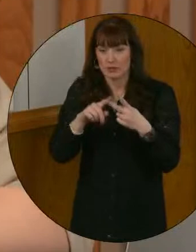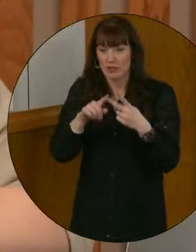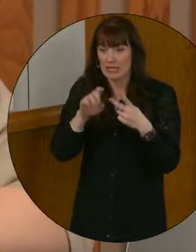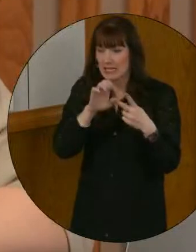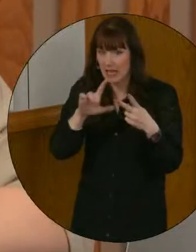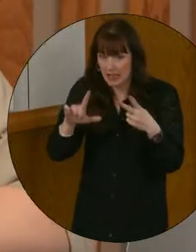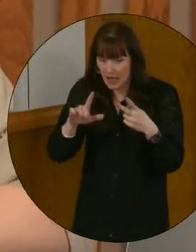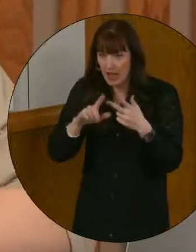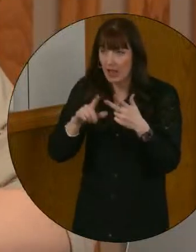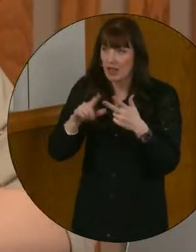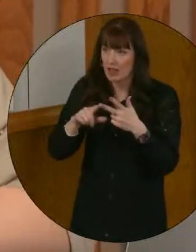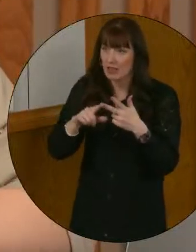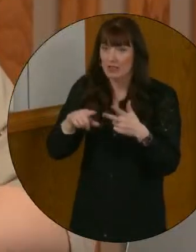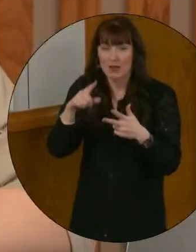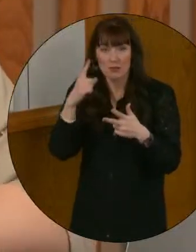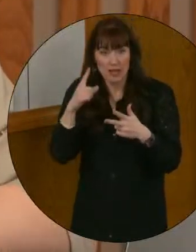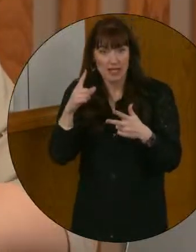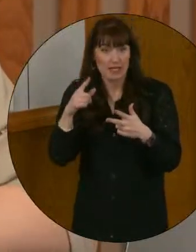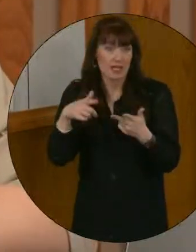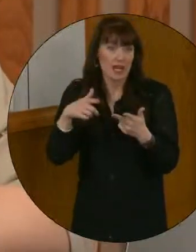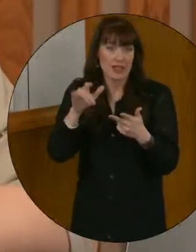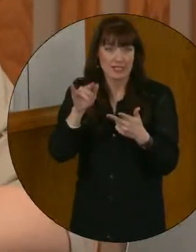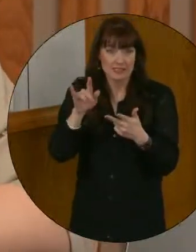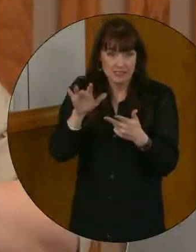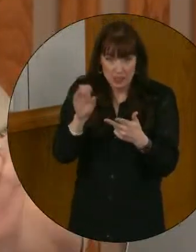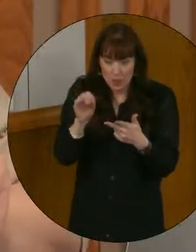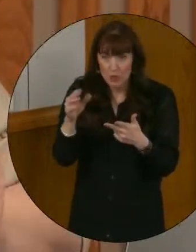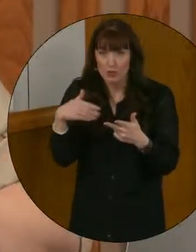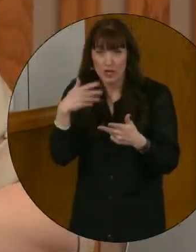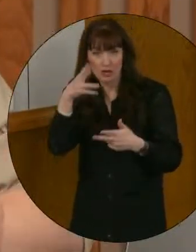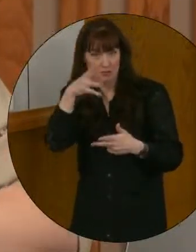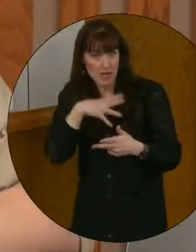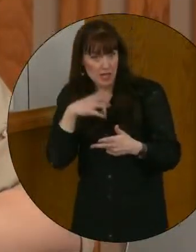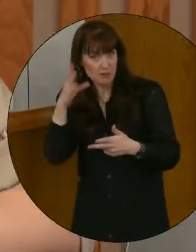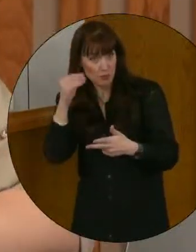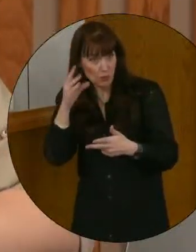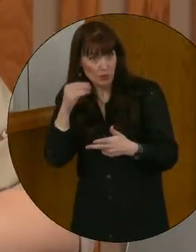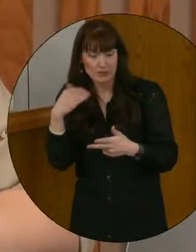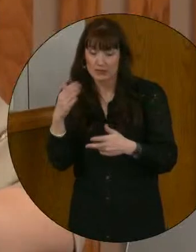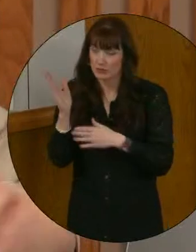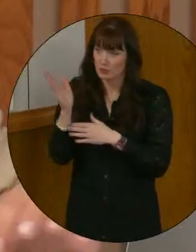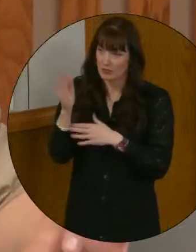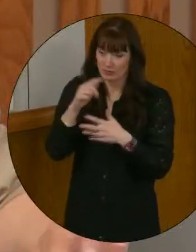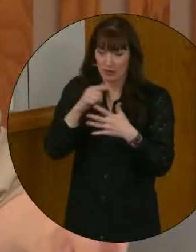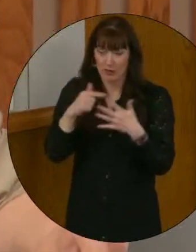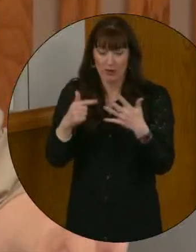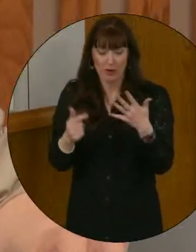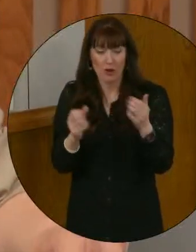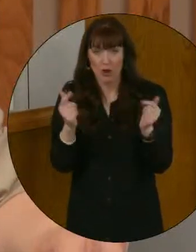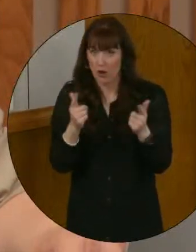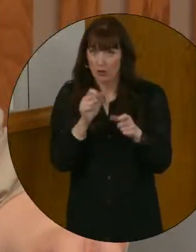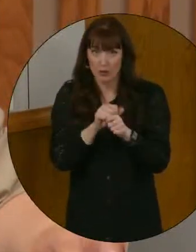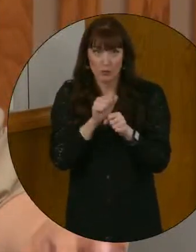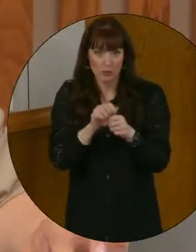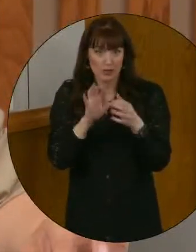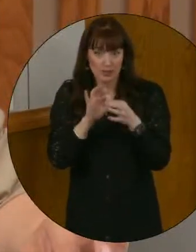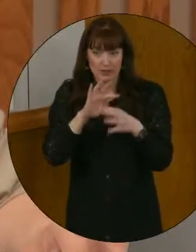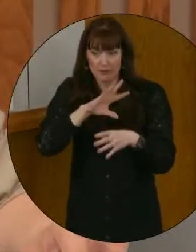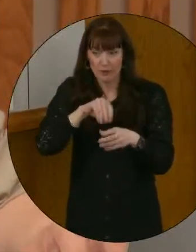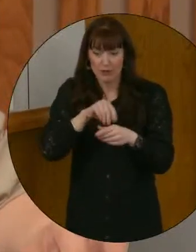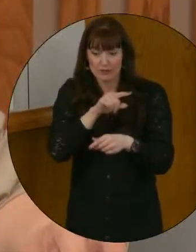the task force on Black and Latino young men and boys. There was a presentation on the work that's being done there, and